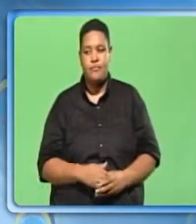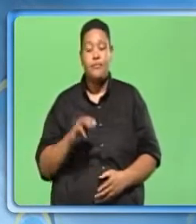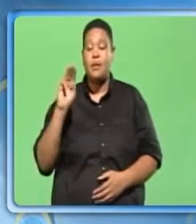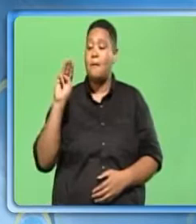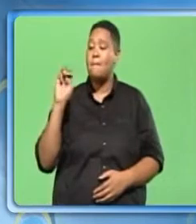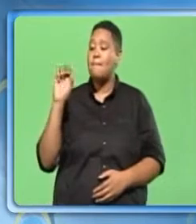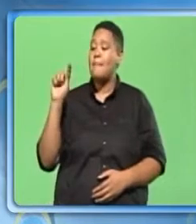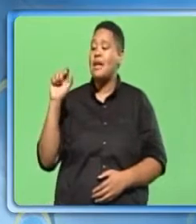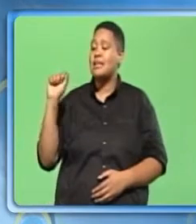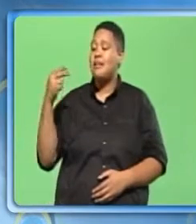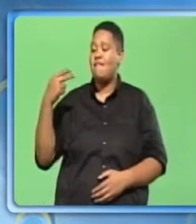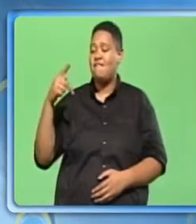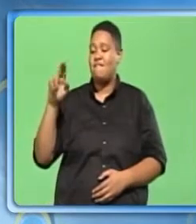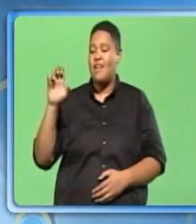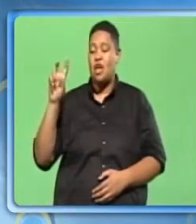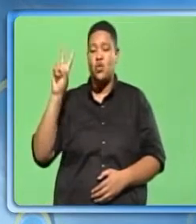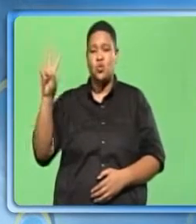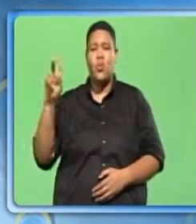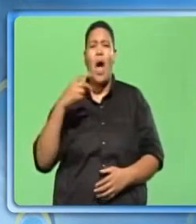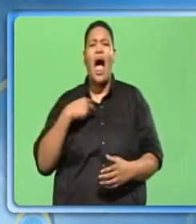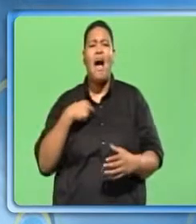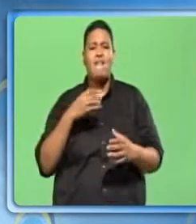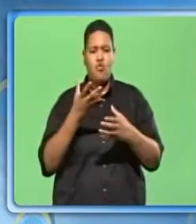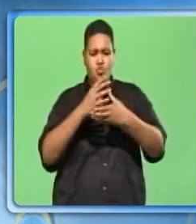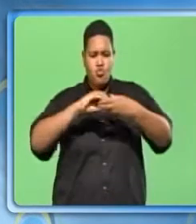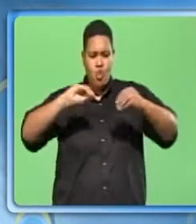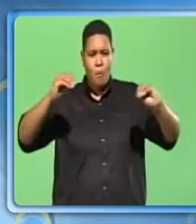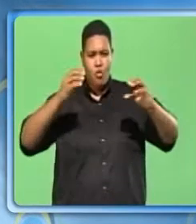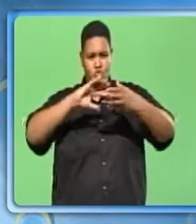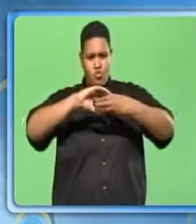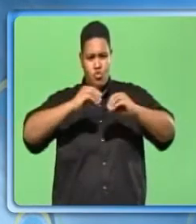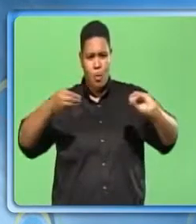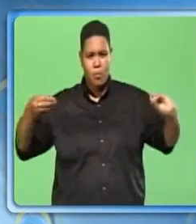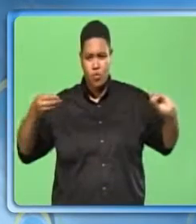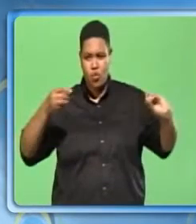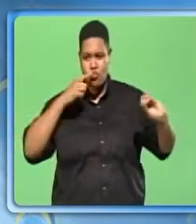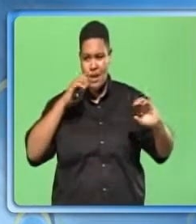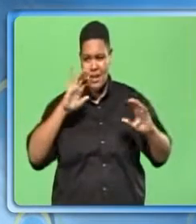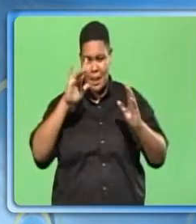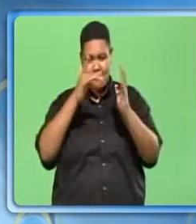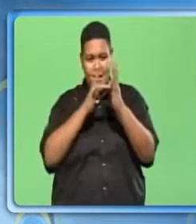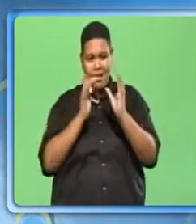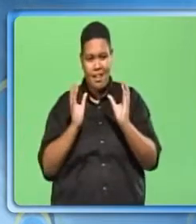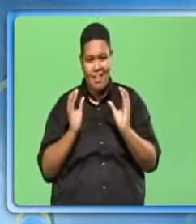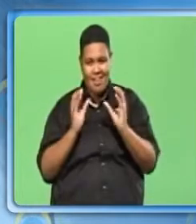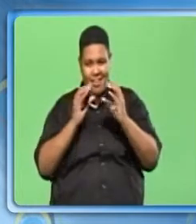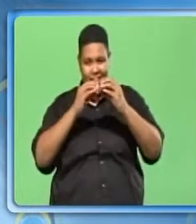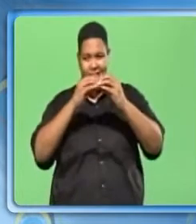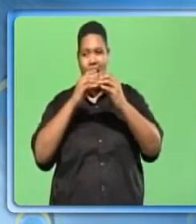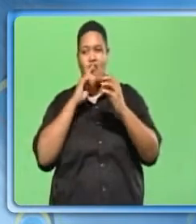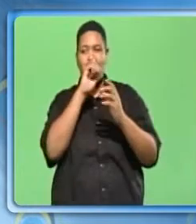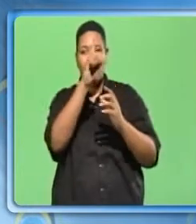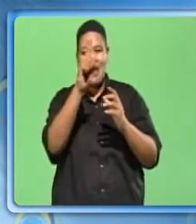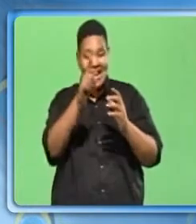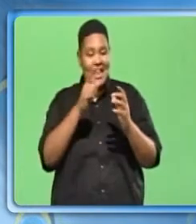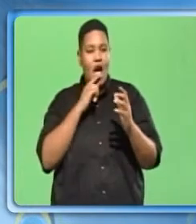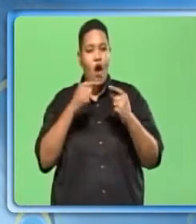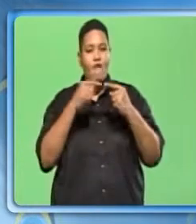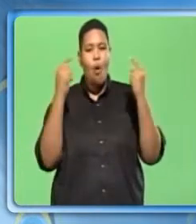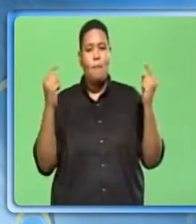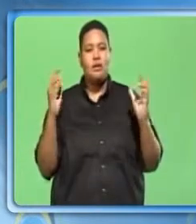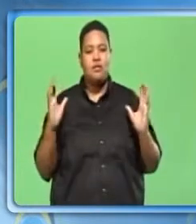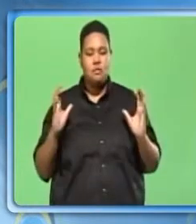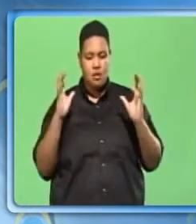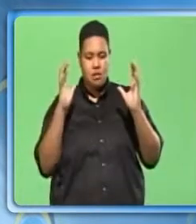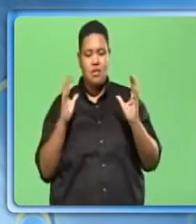Metaphase 2 consists of the chromosomes moving towards the equator of the spindle and orienting themselves towards opposite